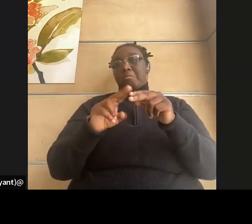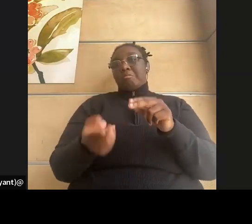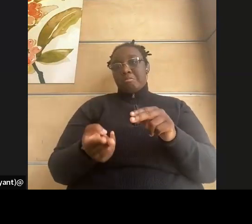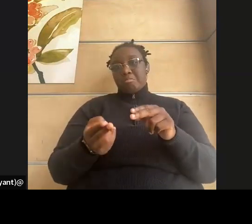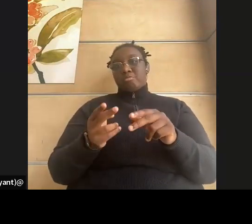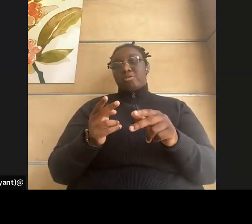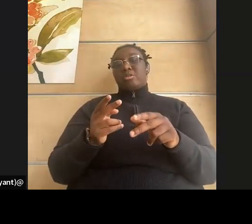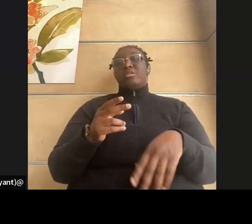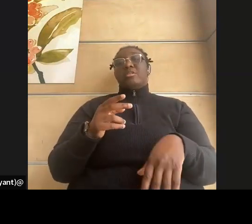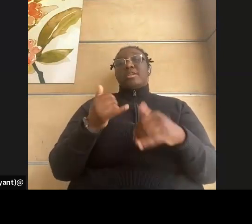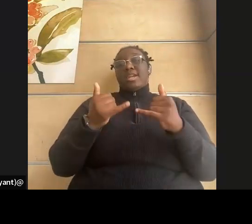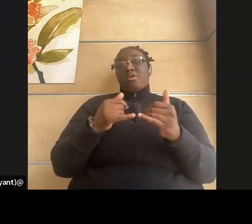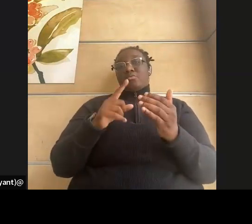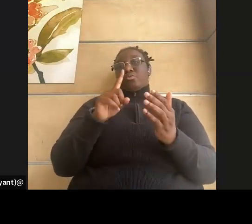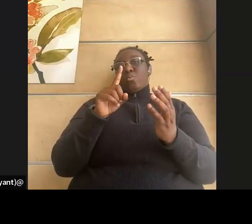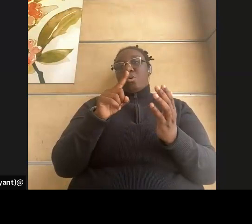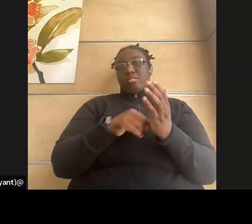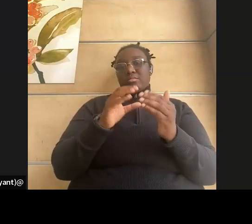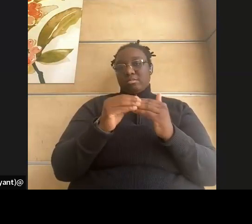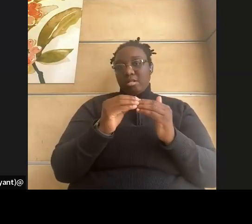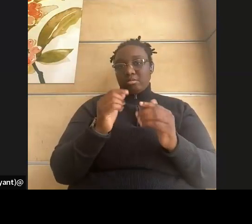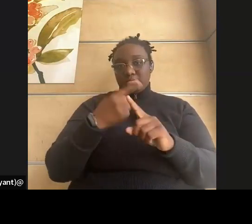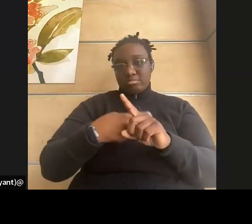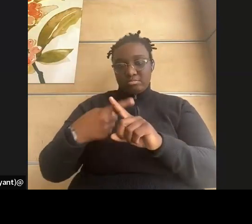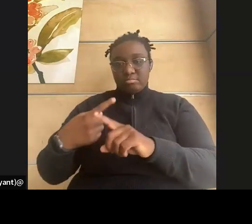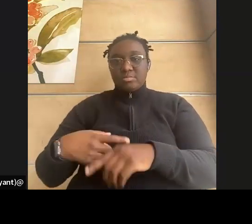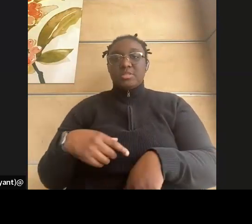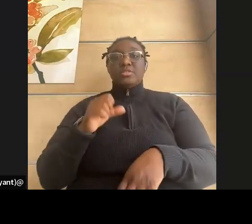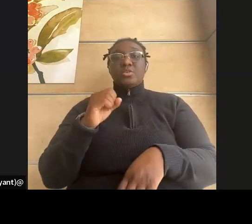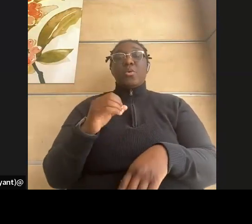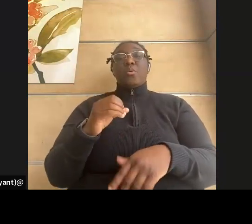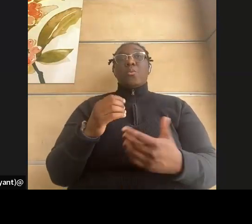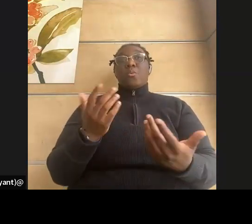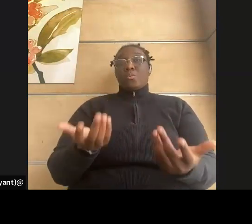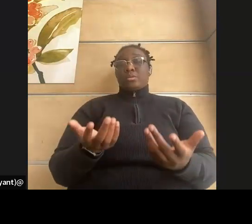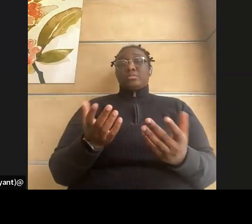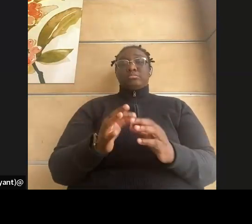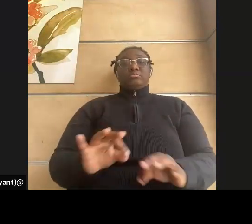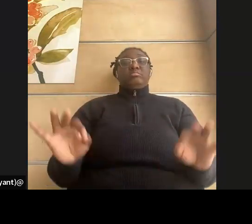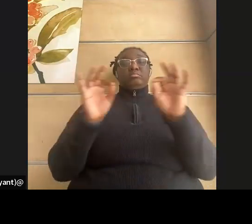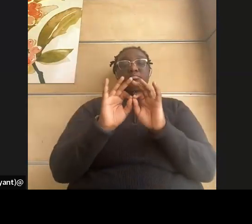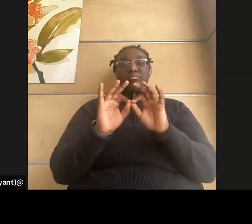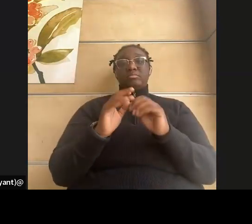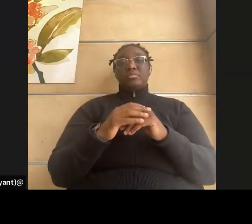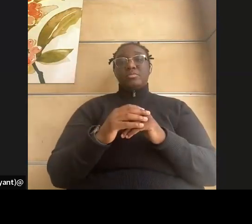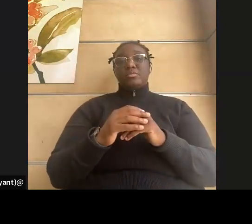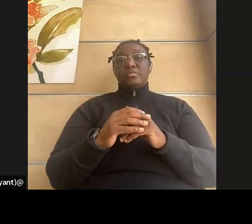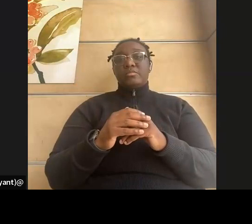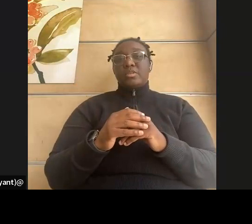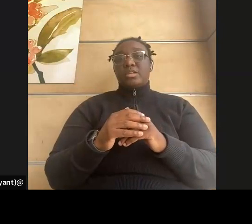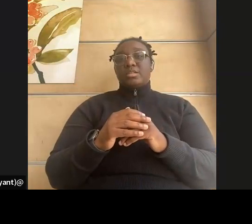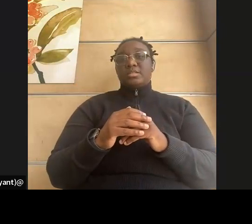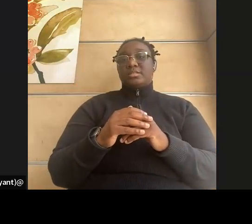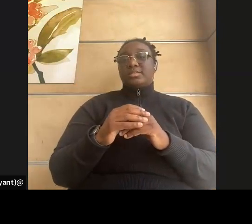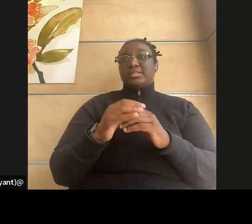be affordable for our nonprofit, let alone, any essential nonprofit agency in